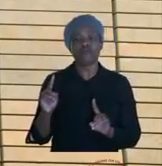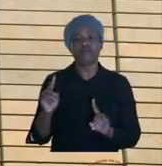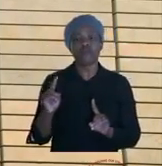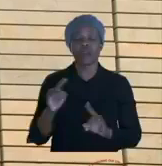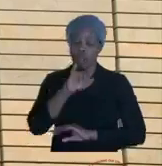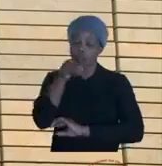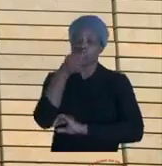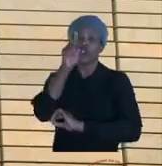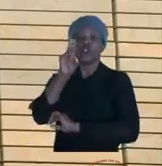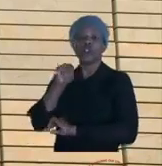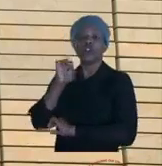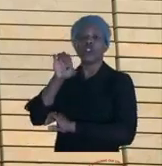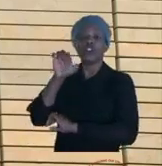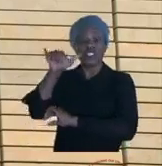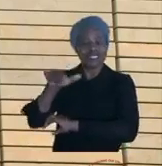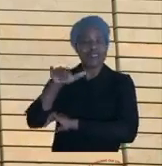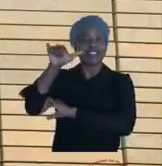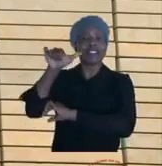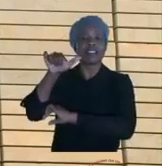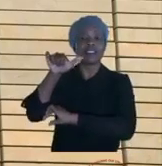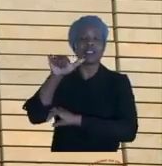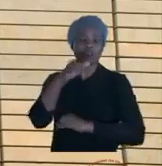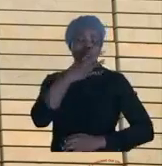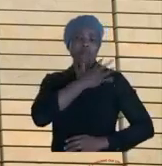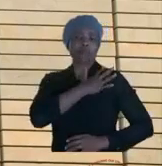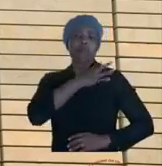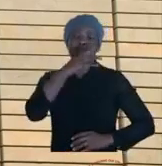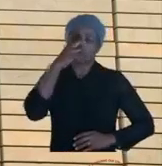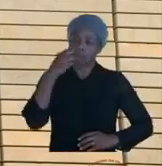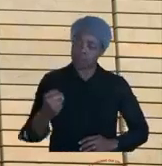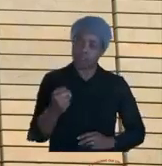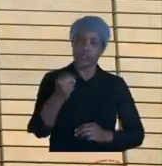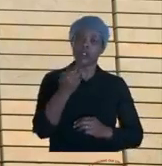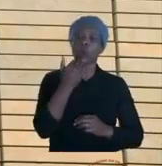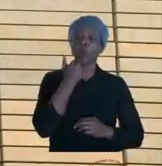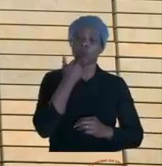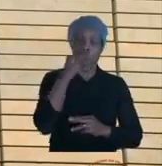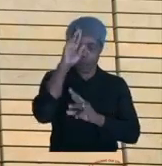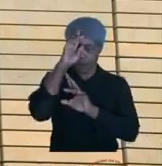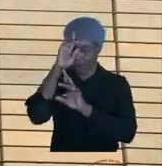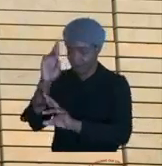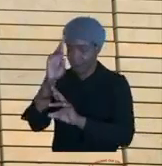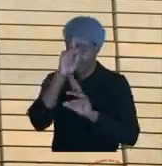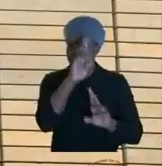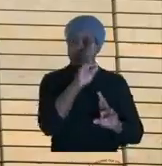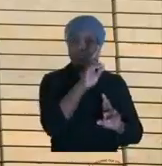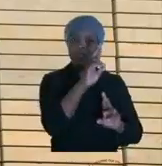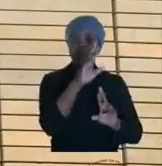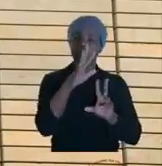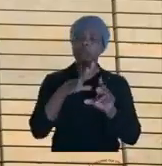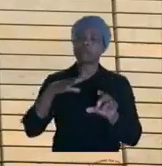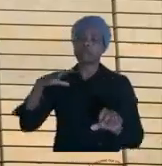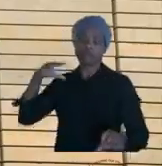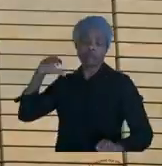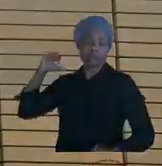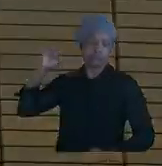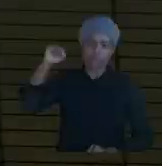June 16, honoring our heroes and heroines of the Soweto Uprising. Amandla!